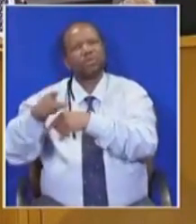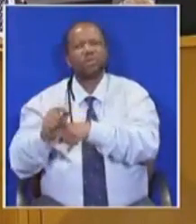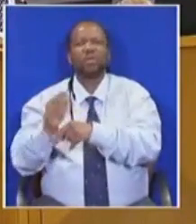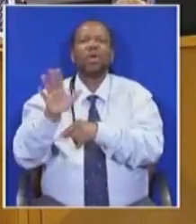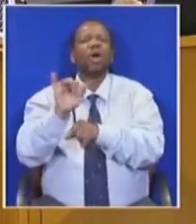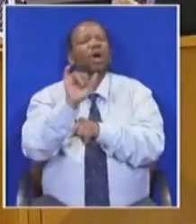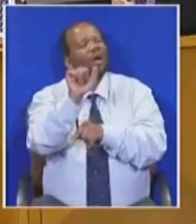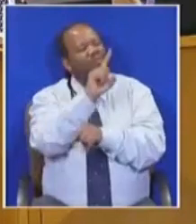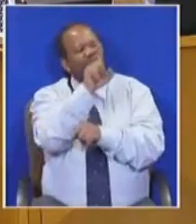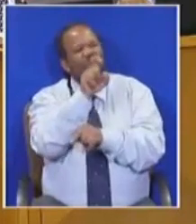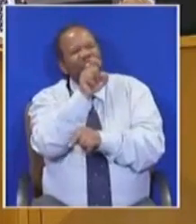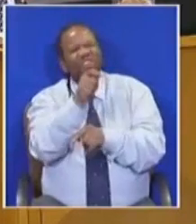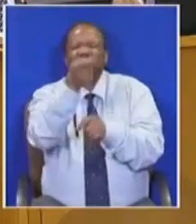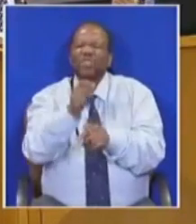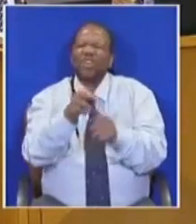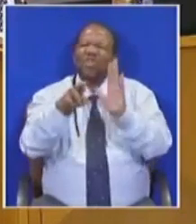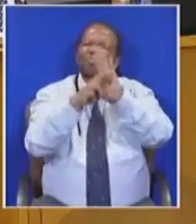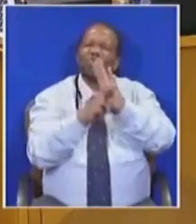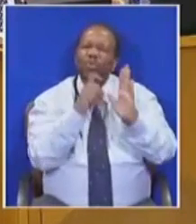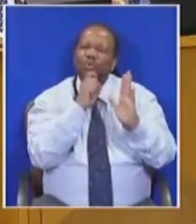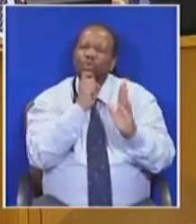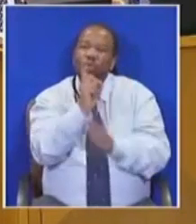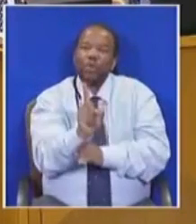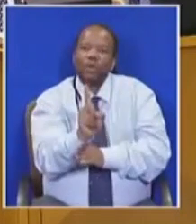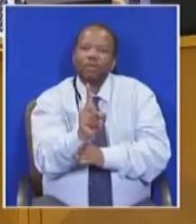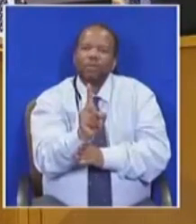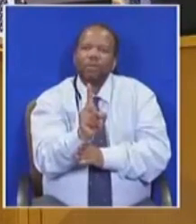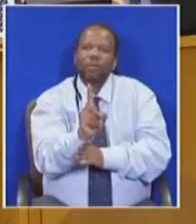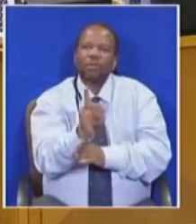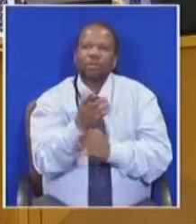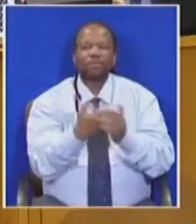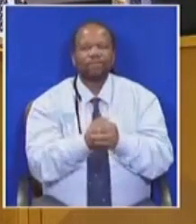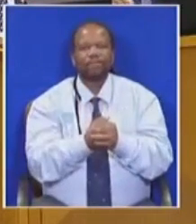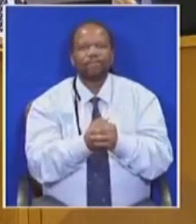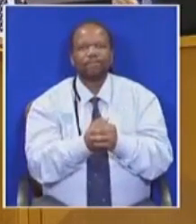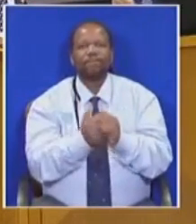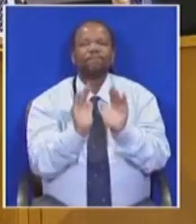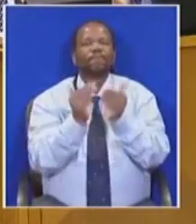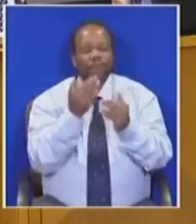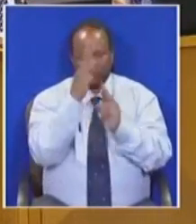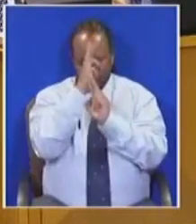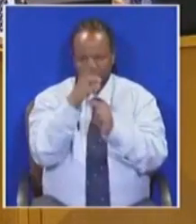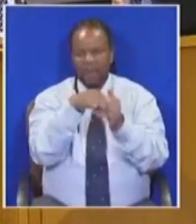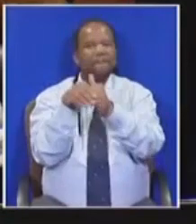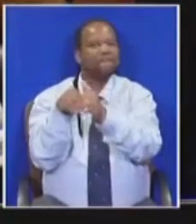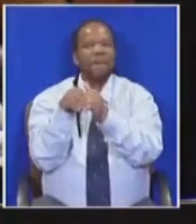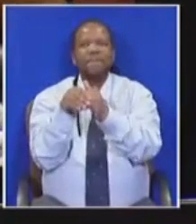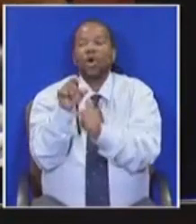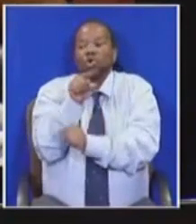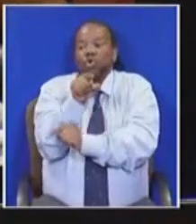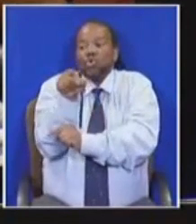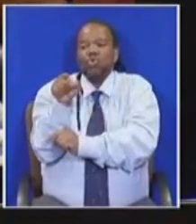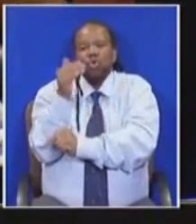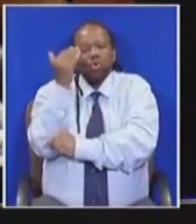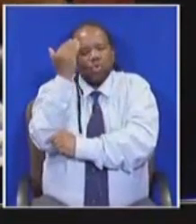rule. Speaker, I'm calling On the basis point of order. what? Honorable members, you know that if you